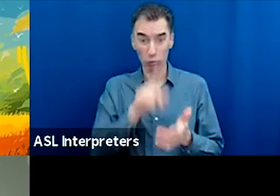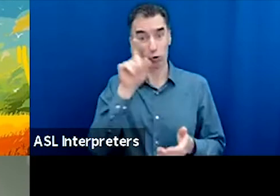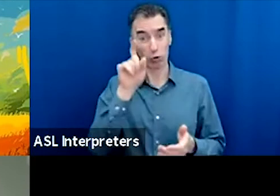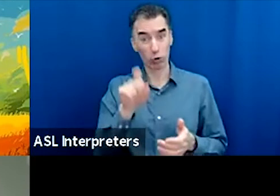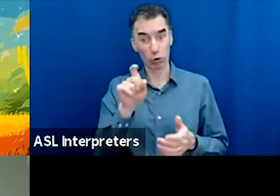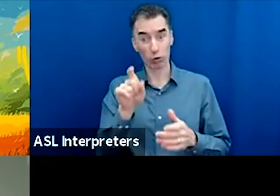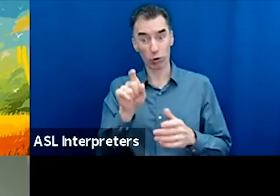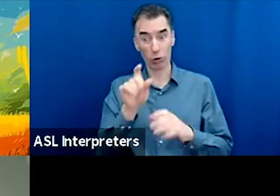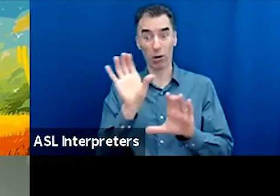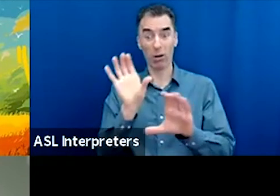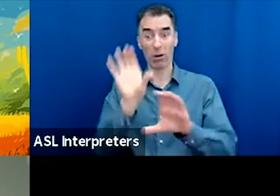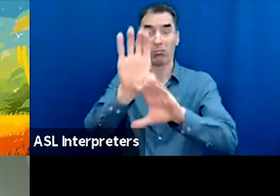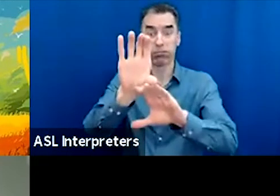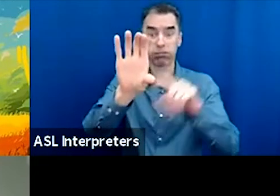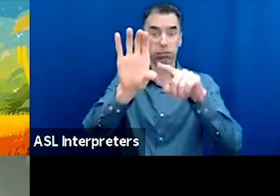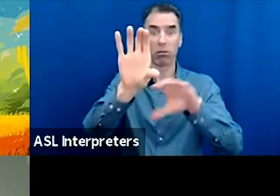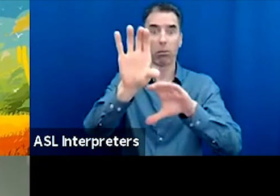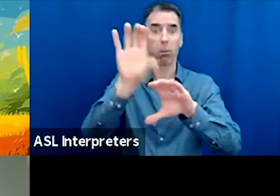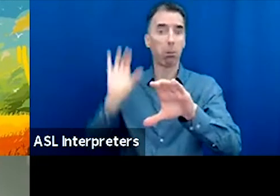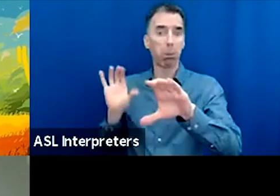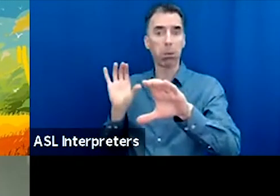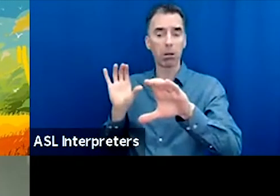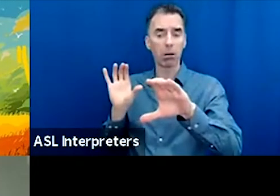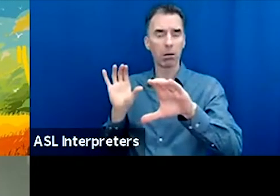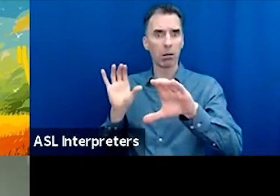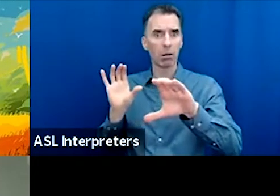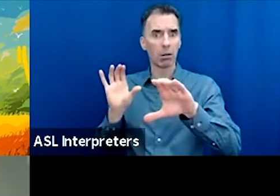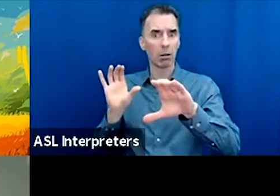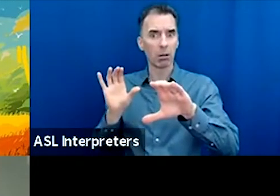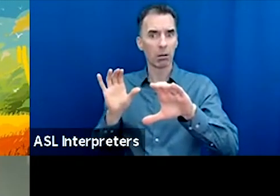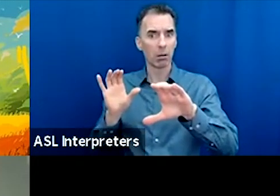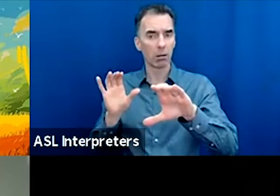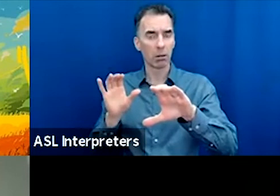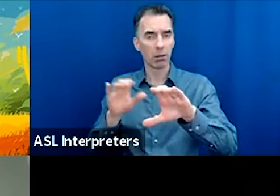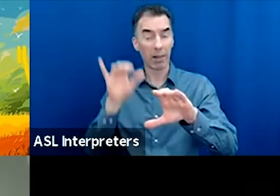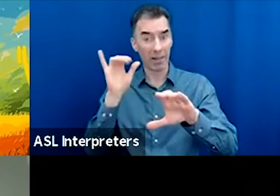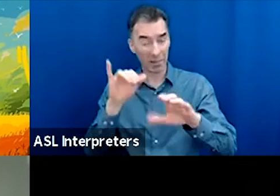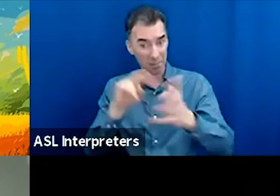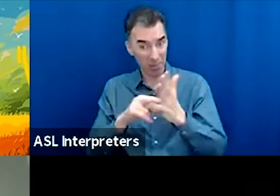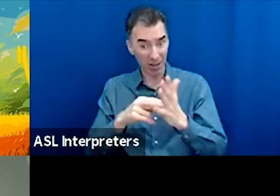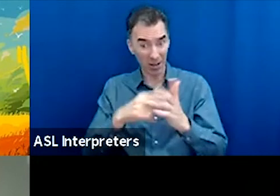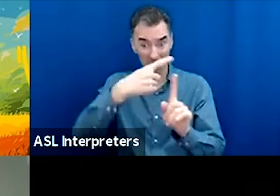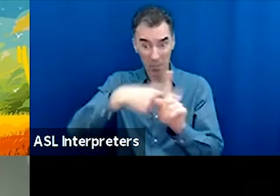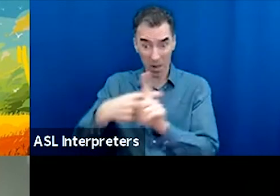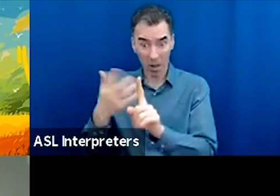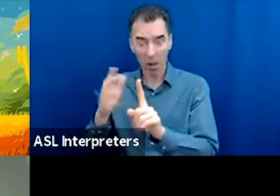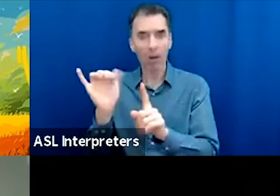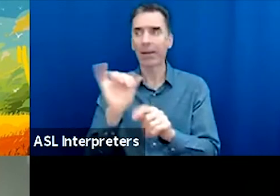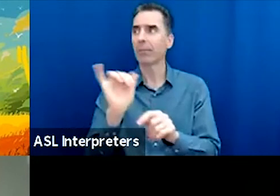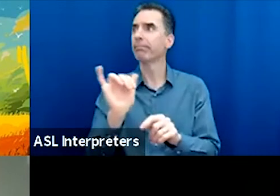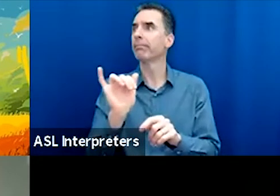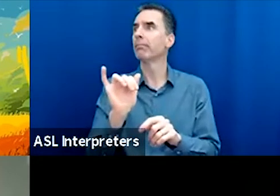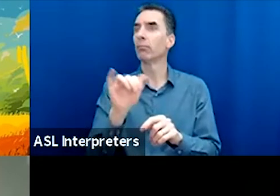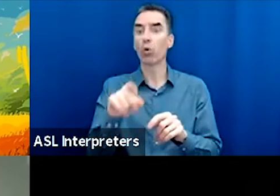are missing. And this isn't just each month on how much you're getting paid. Think about it when you're applying for a